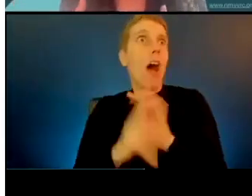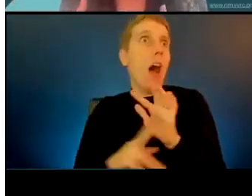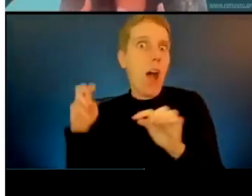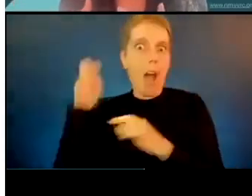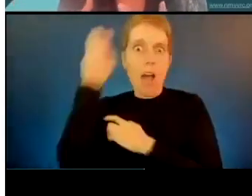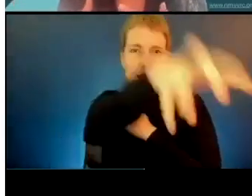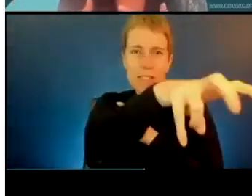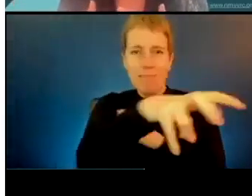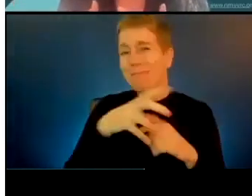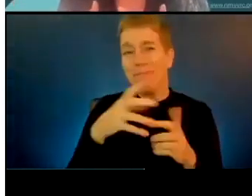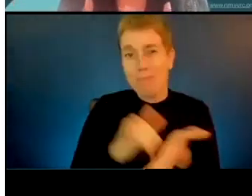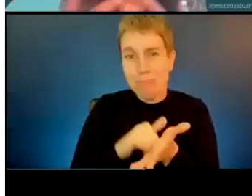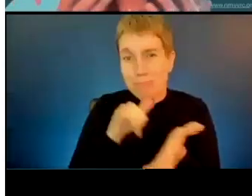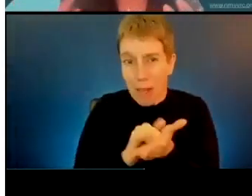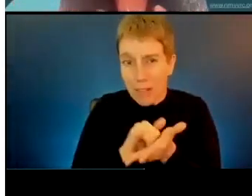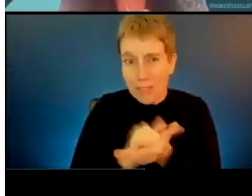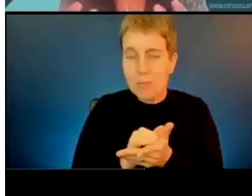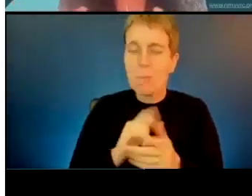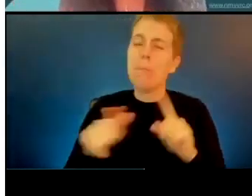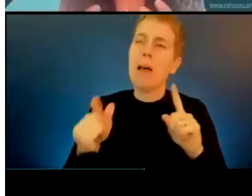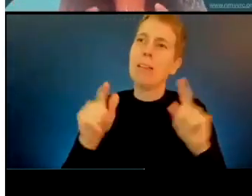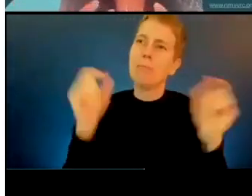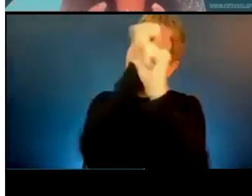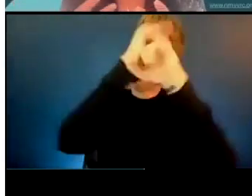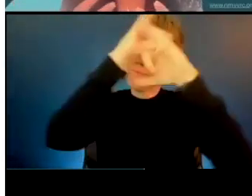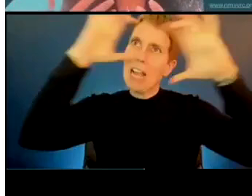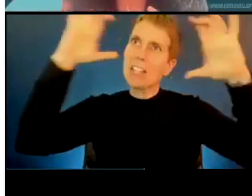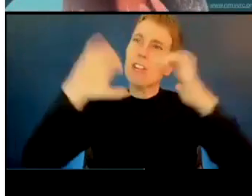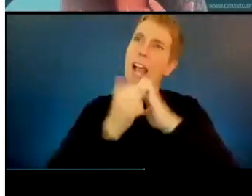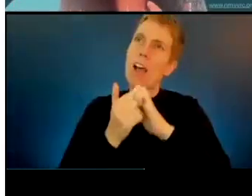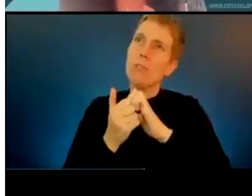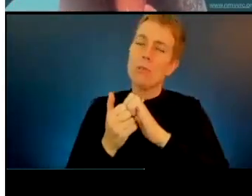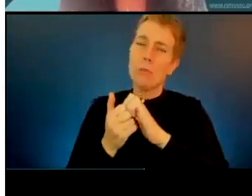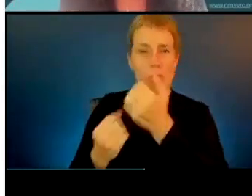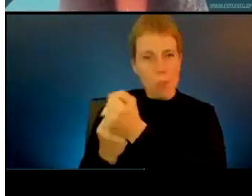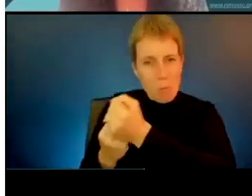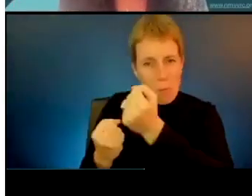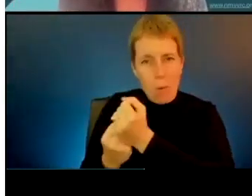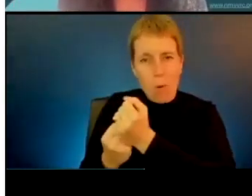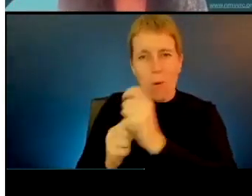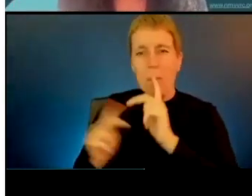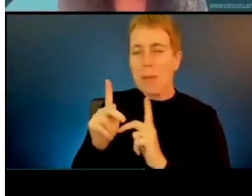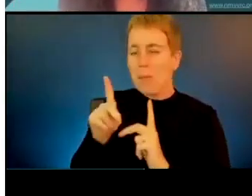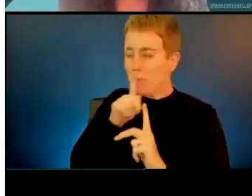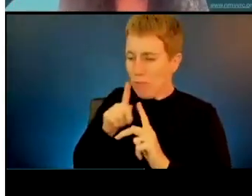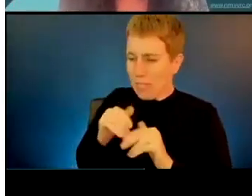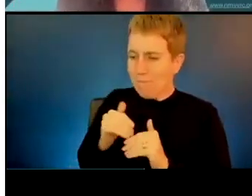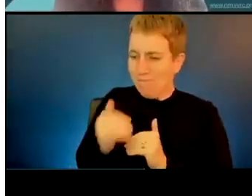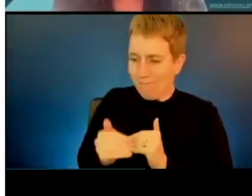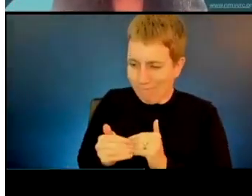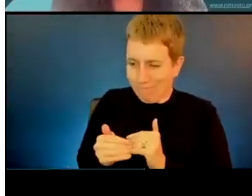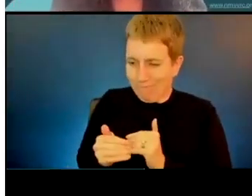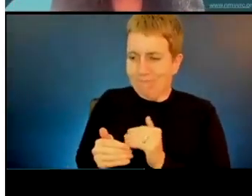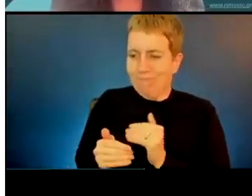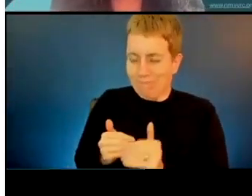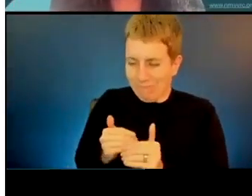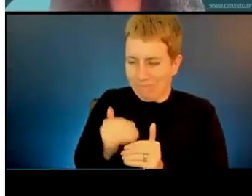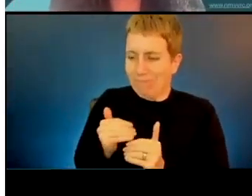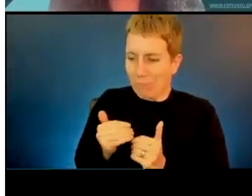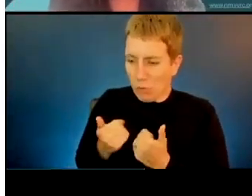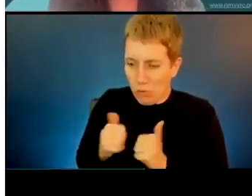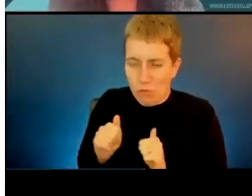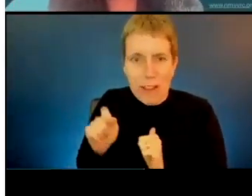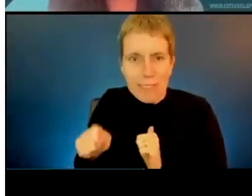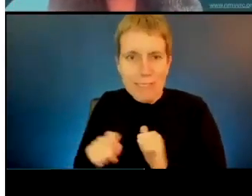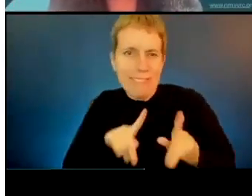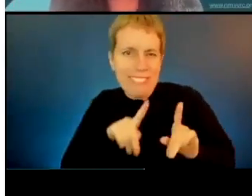to kind of help imagine or help support somebody in taking those small steps towards how to live a